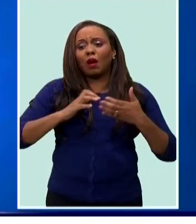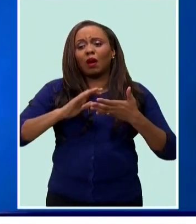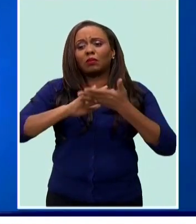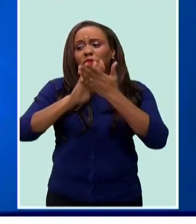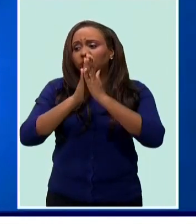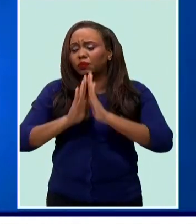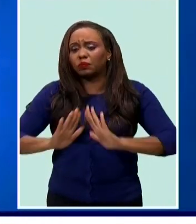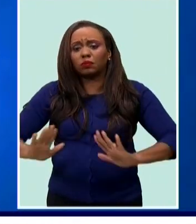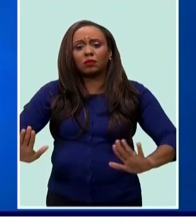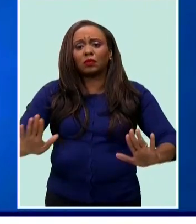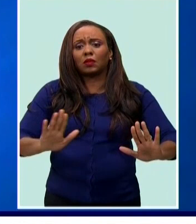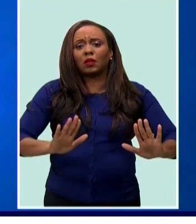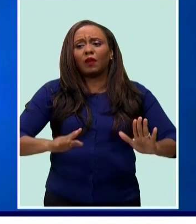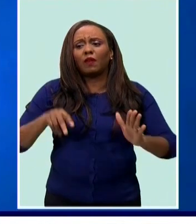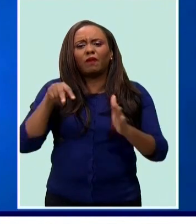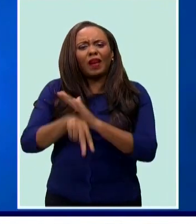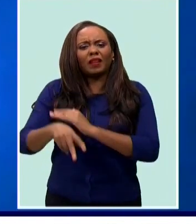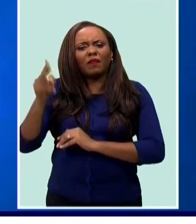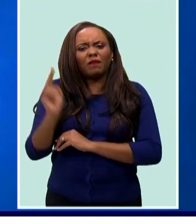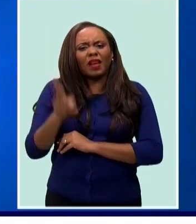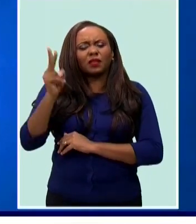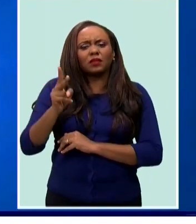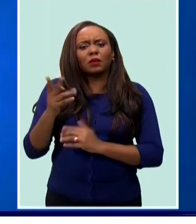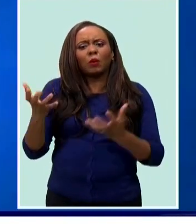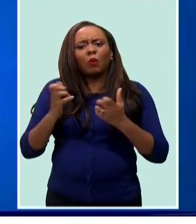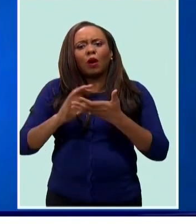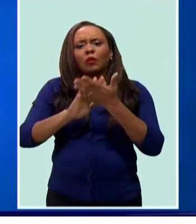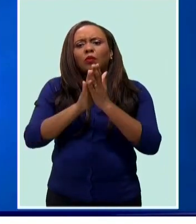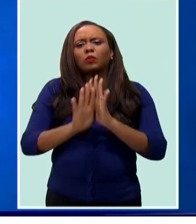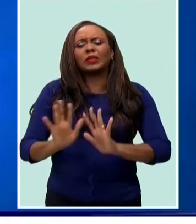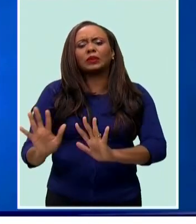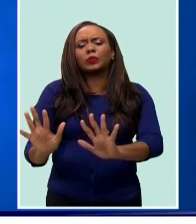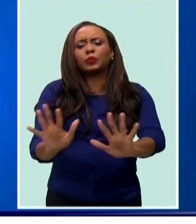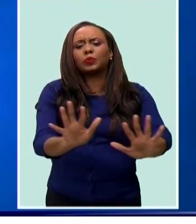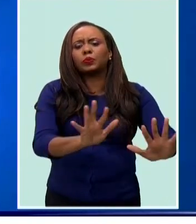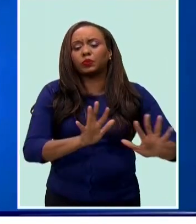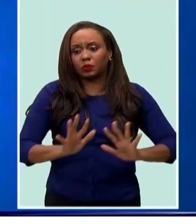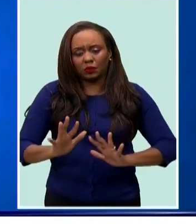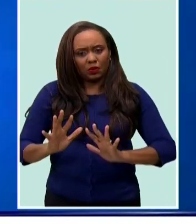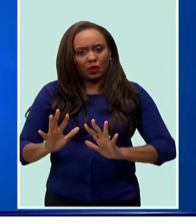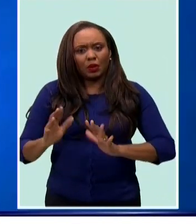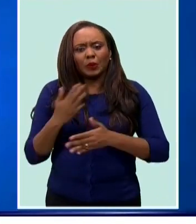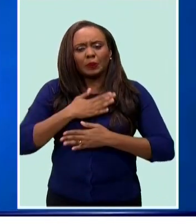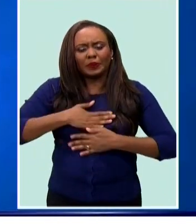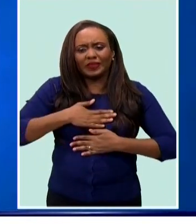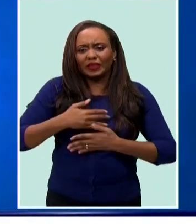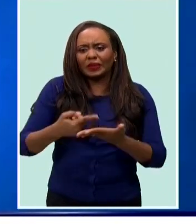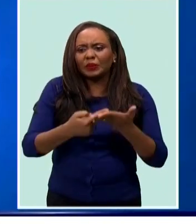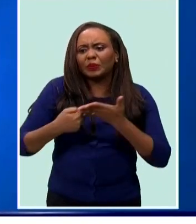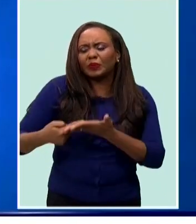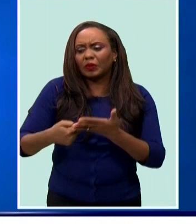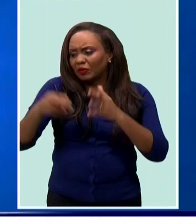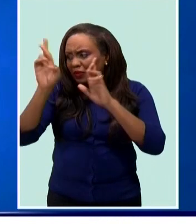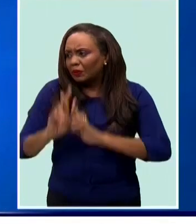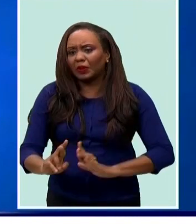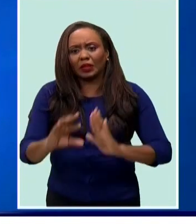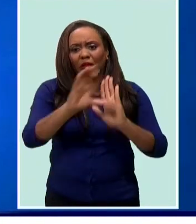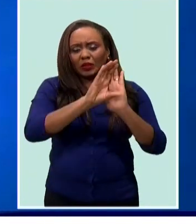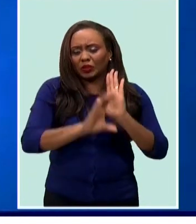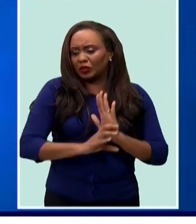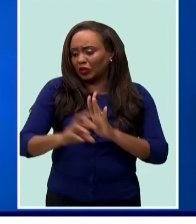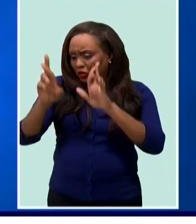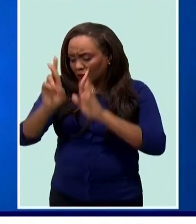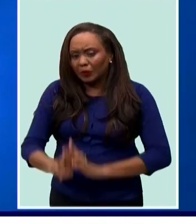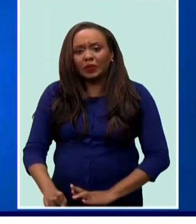cessation of the violence and appeals to all involved to engage in constructive dialogue to respect the Constitution, the rule of